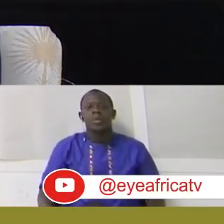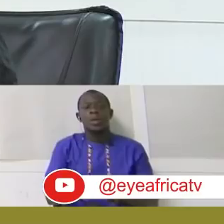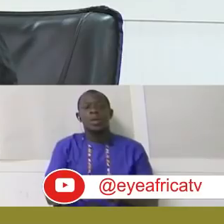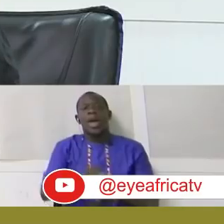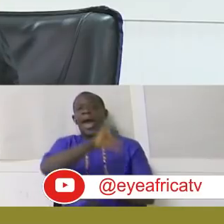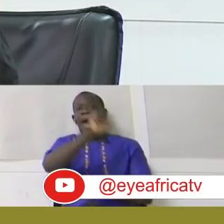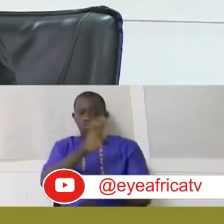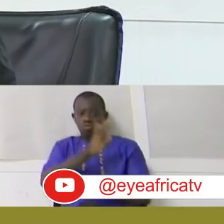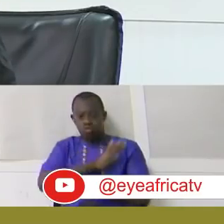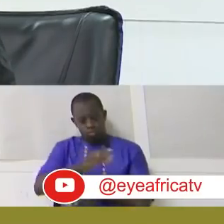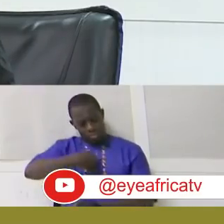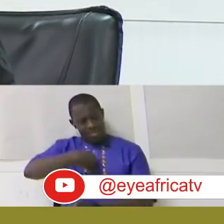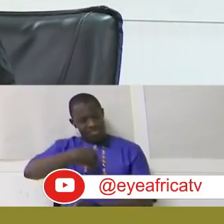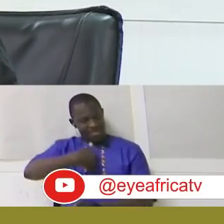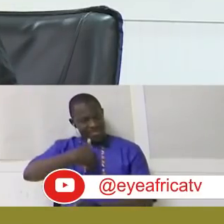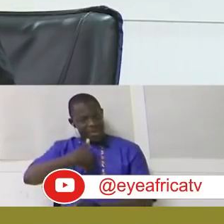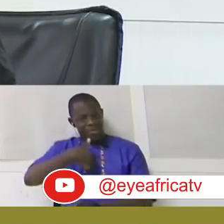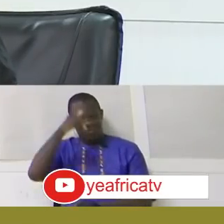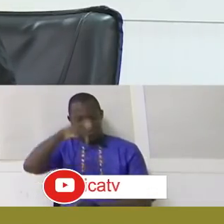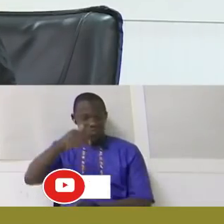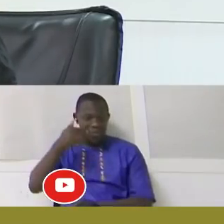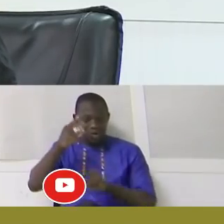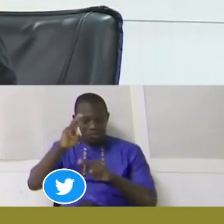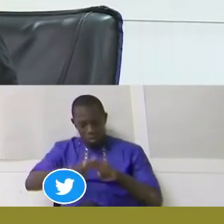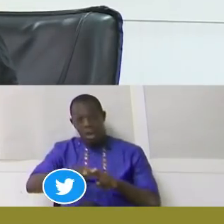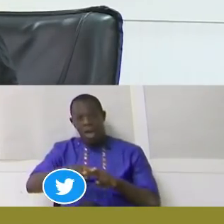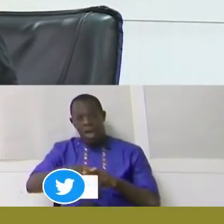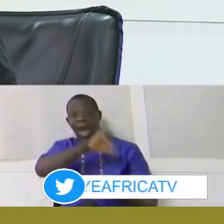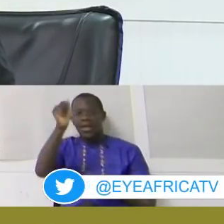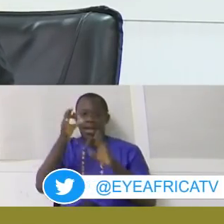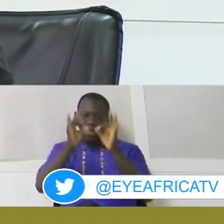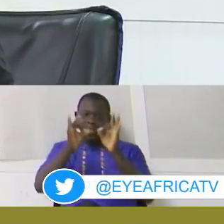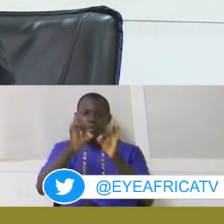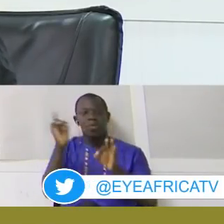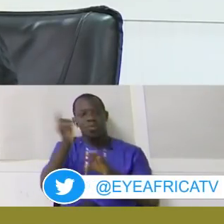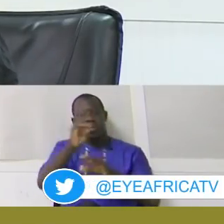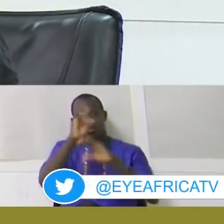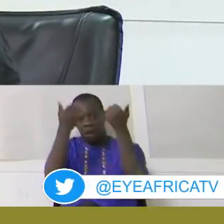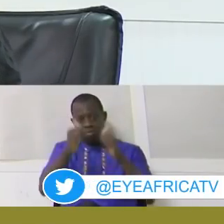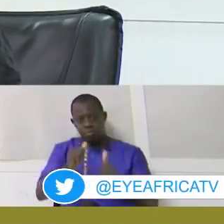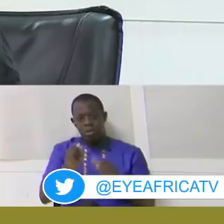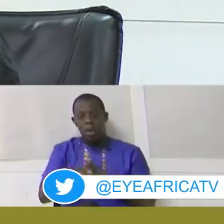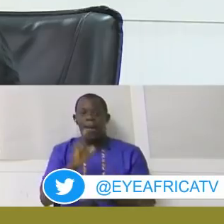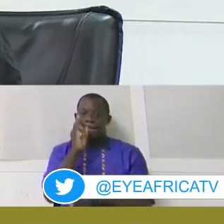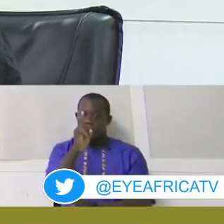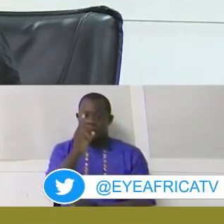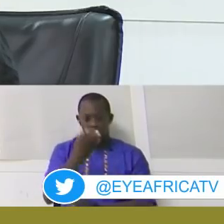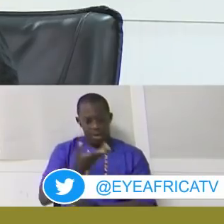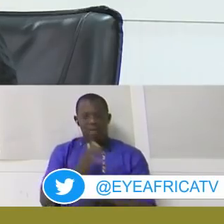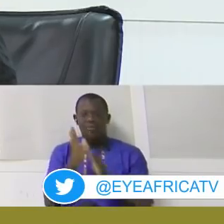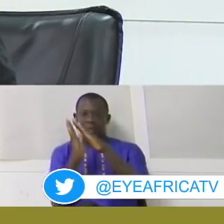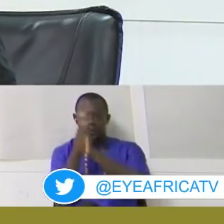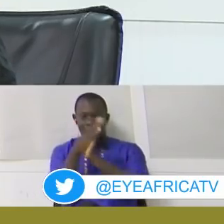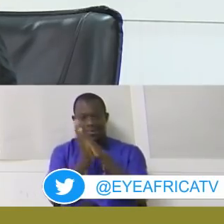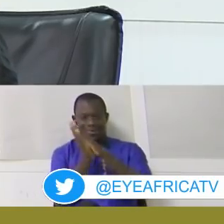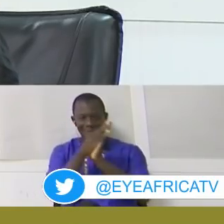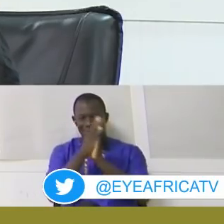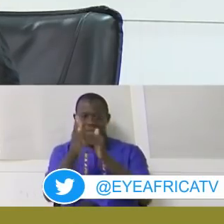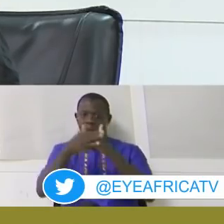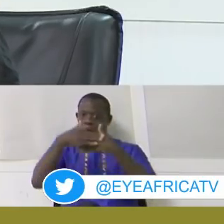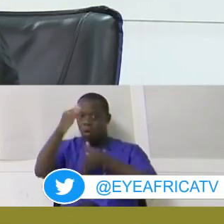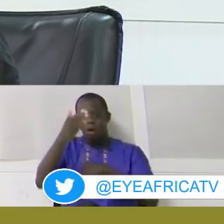na. Added on to that, I have come here to testify. Why? Amna challenges yu bari. But I have a